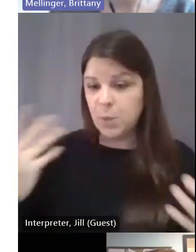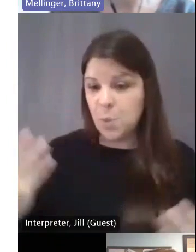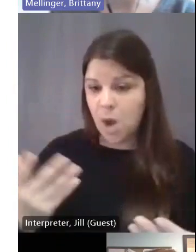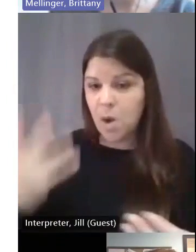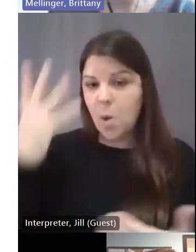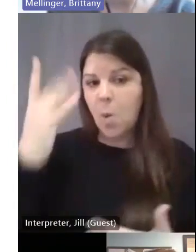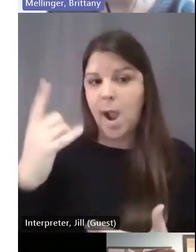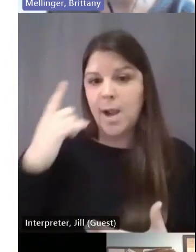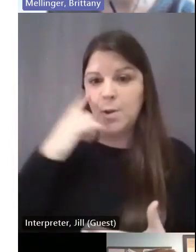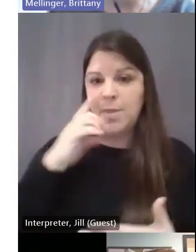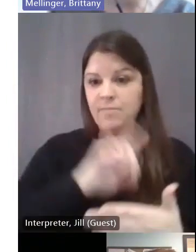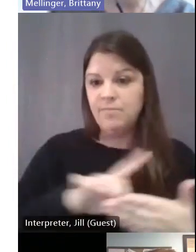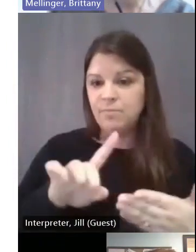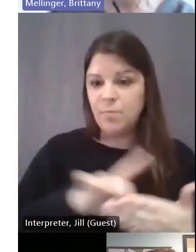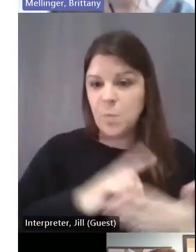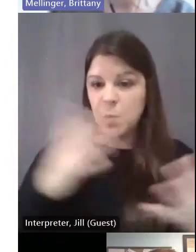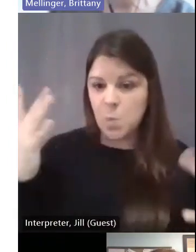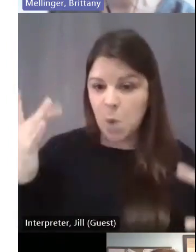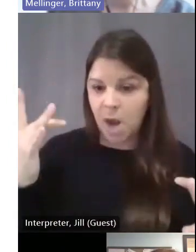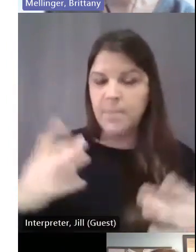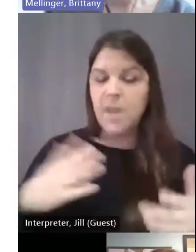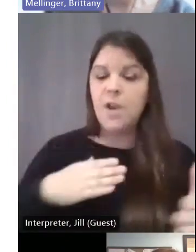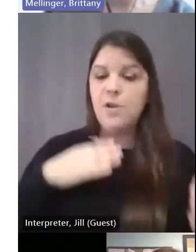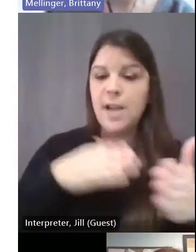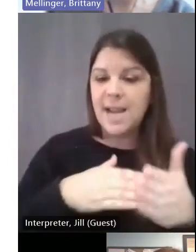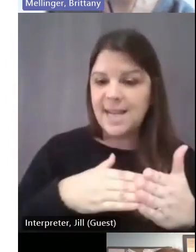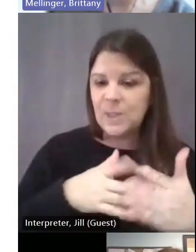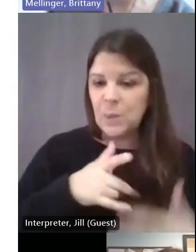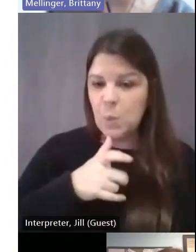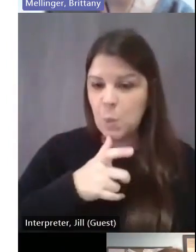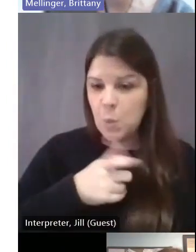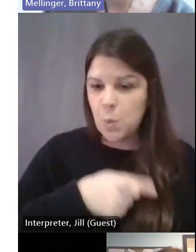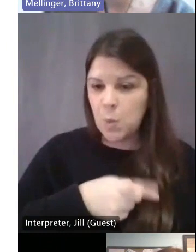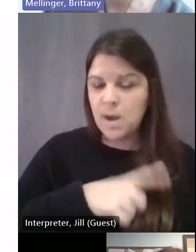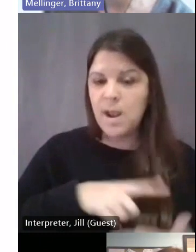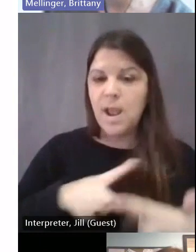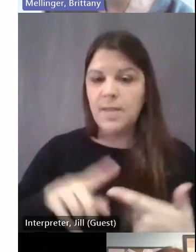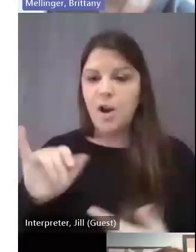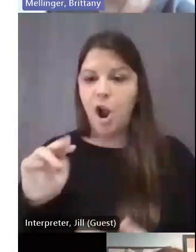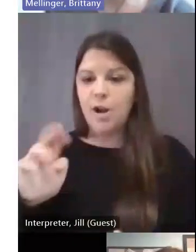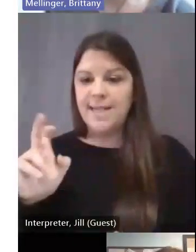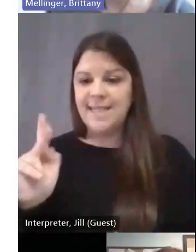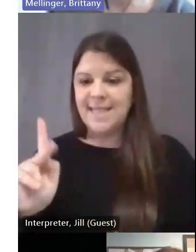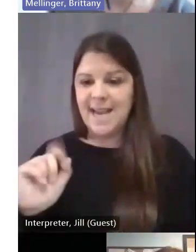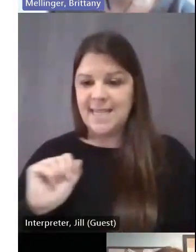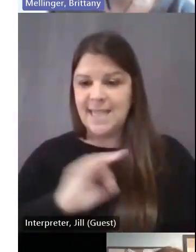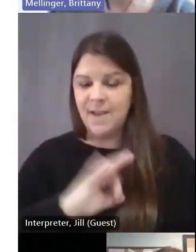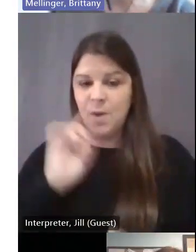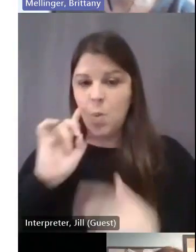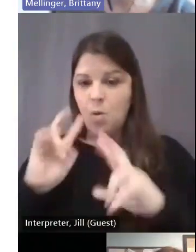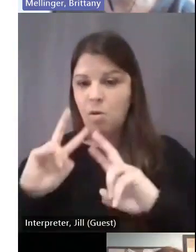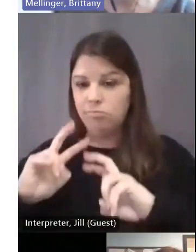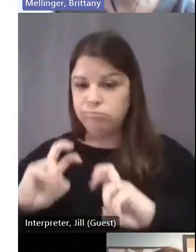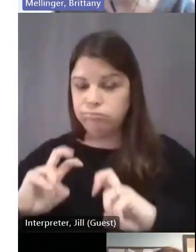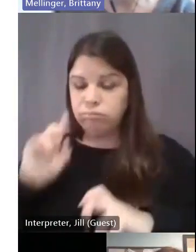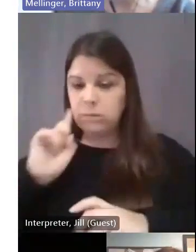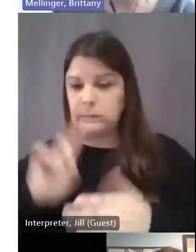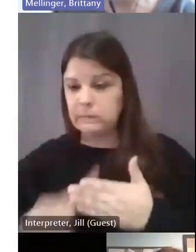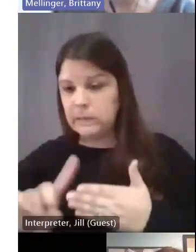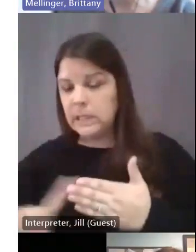it's discriminatory, and who you're filing a complaint against. And then our intake staff will assess the information that you provide to see if this